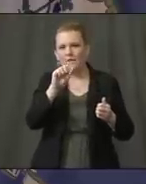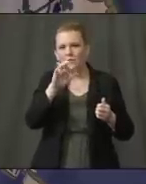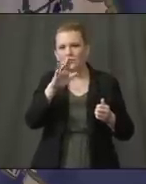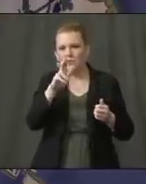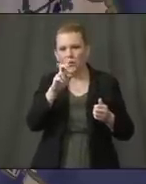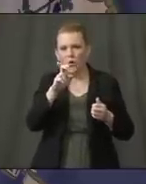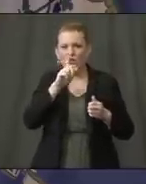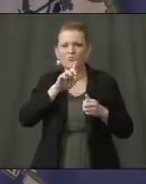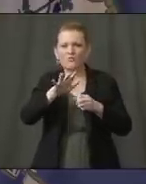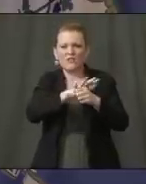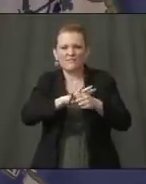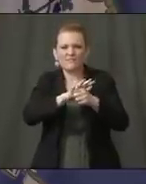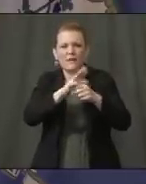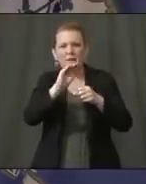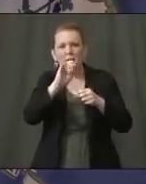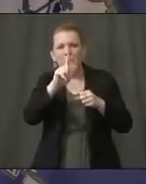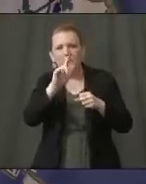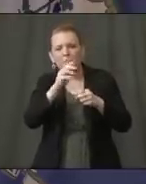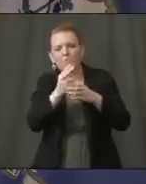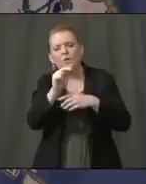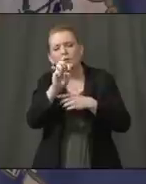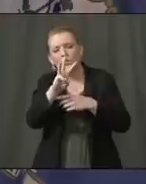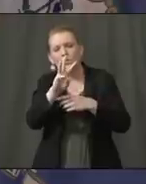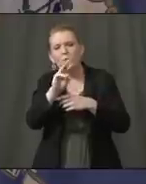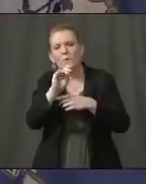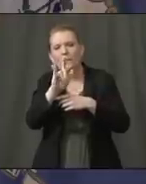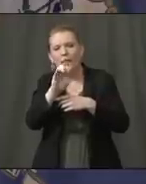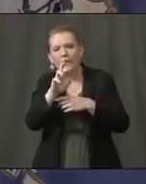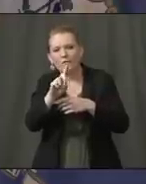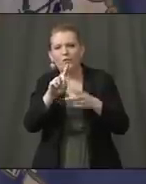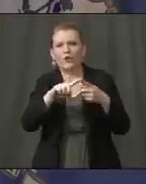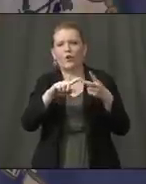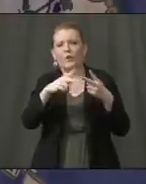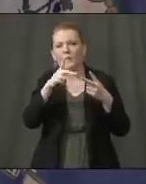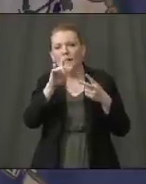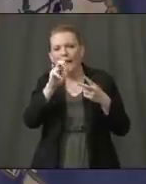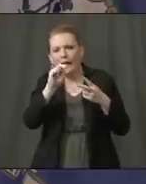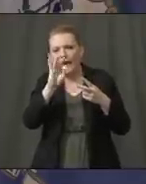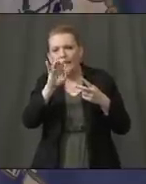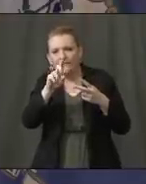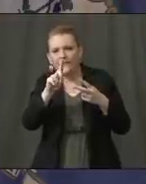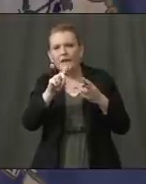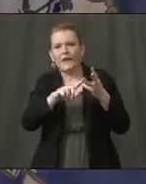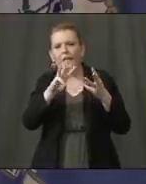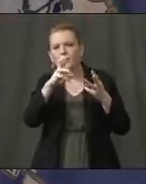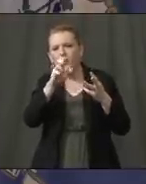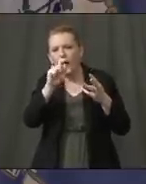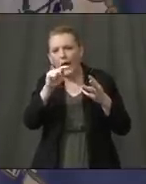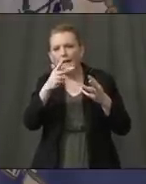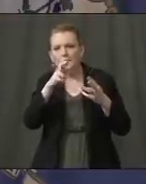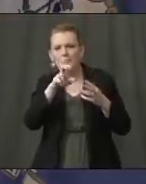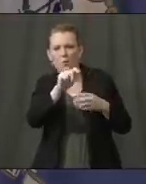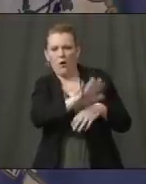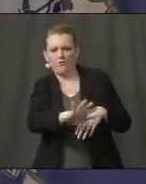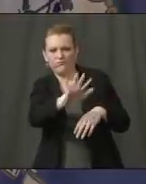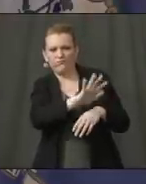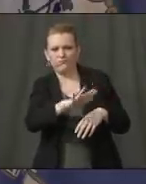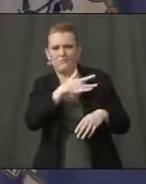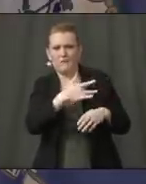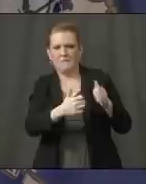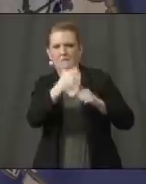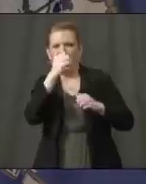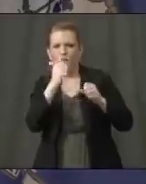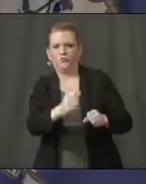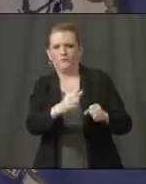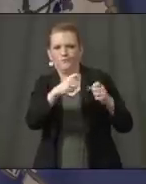Plainfield, New Milford, and you can go to my Twitter handle at @GovNedLamont, and you'll be able to get all the information in terms of